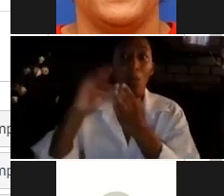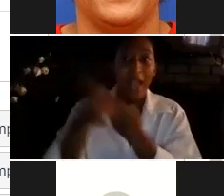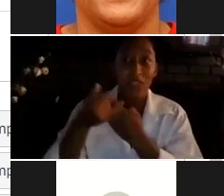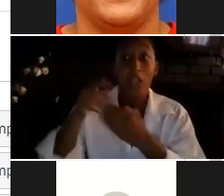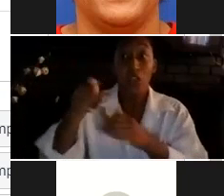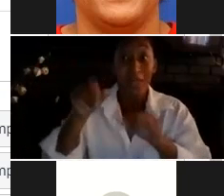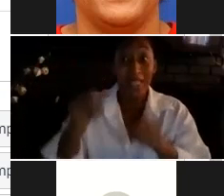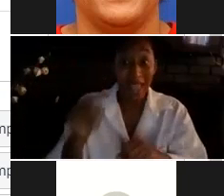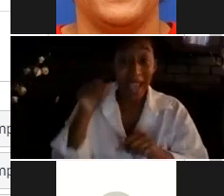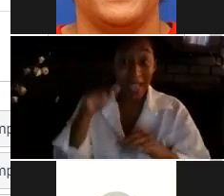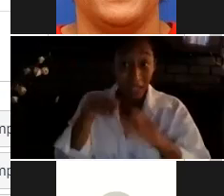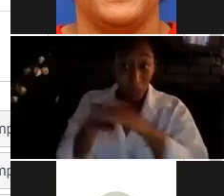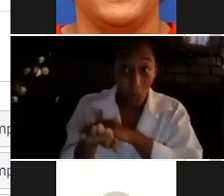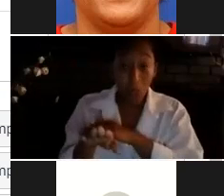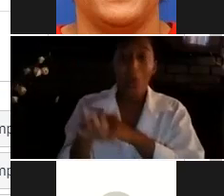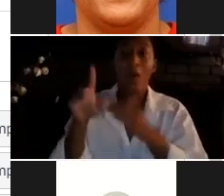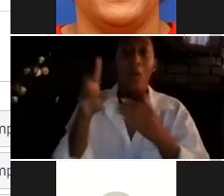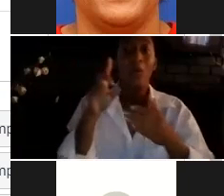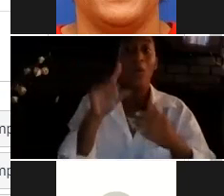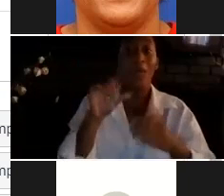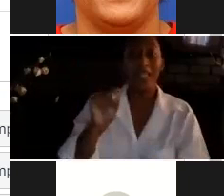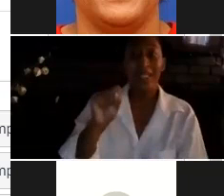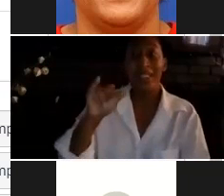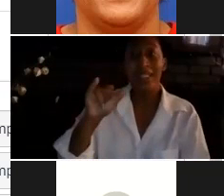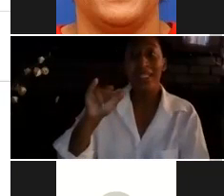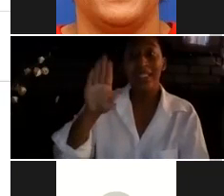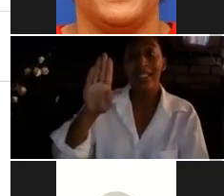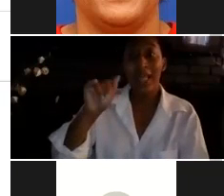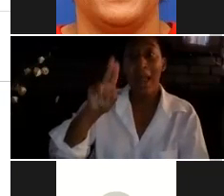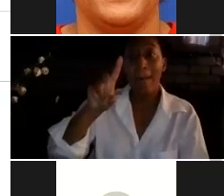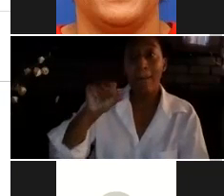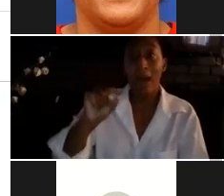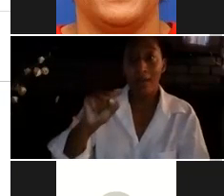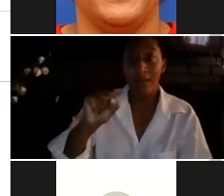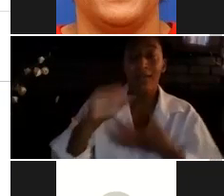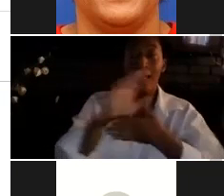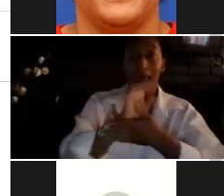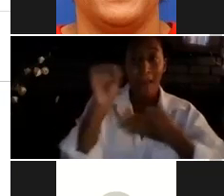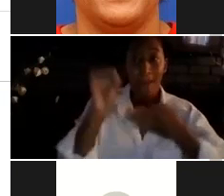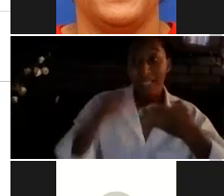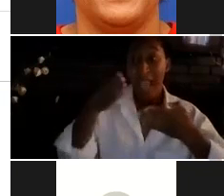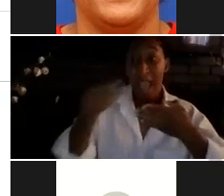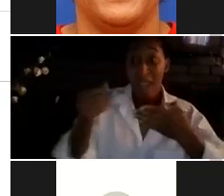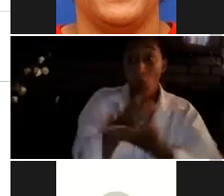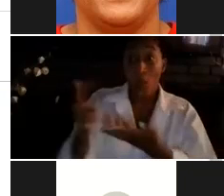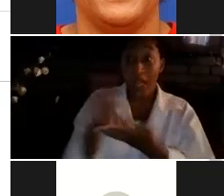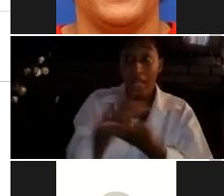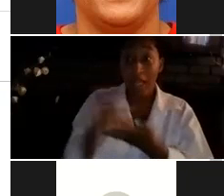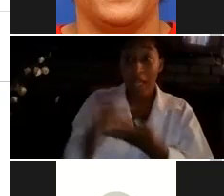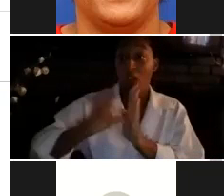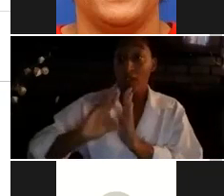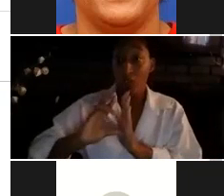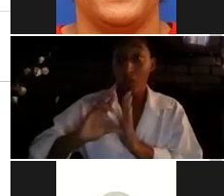weekly overviews, but I always just click on assignments and activities because I know under that tab, all of the